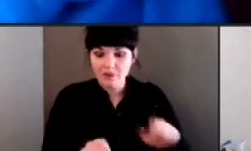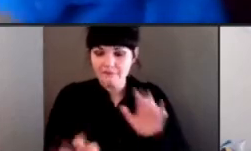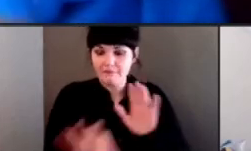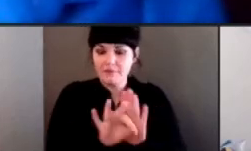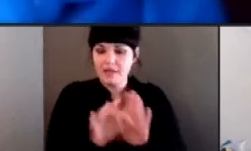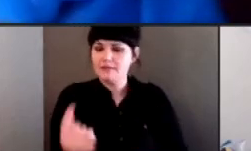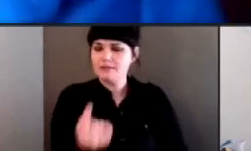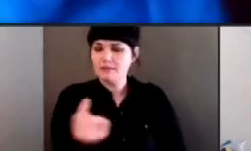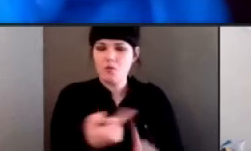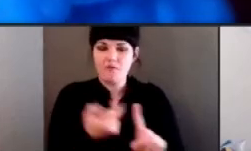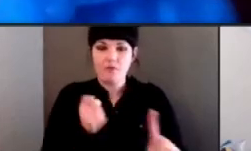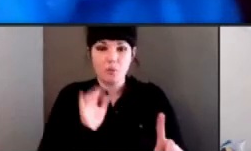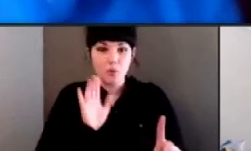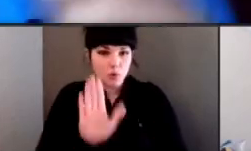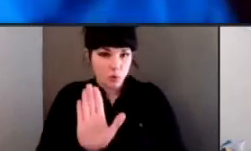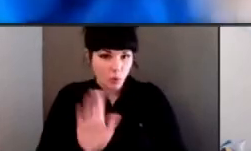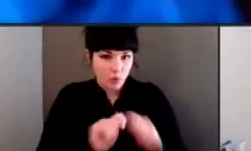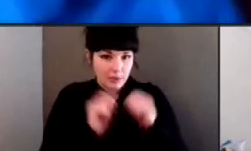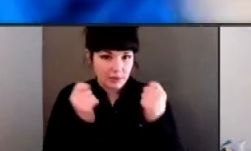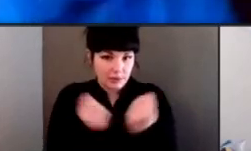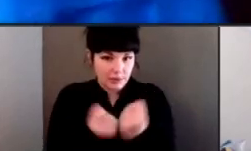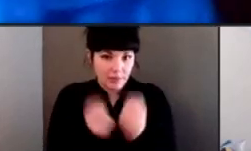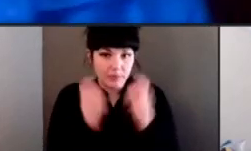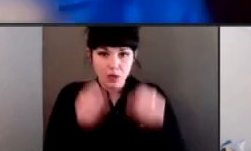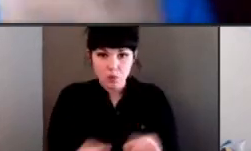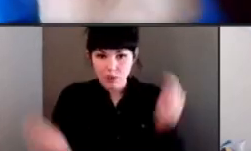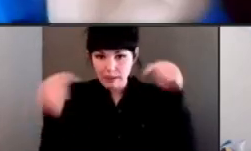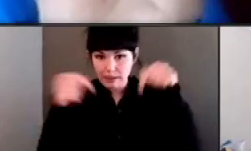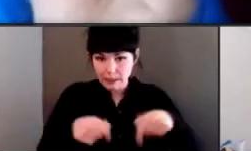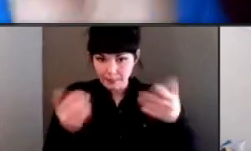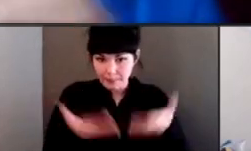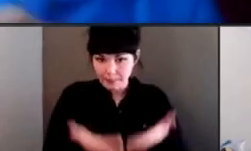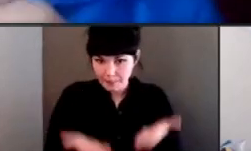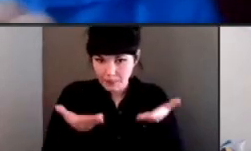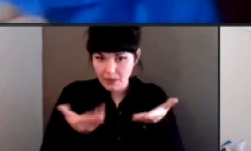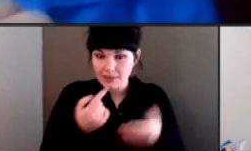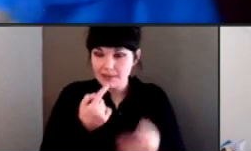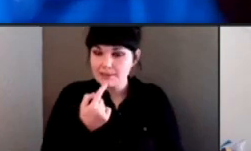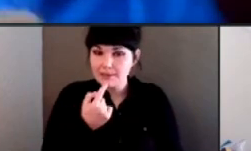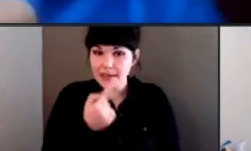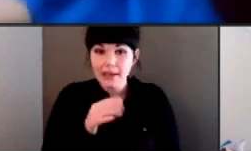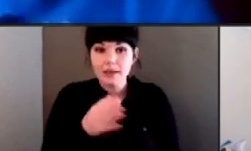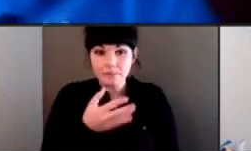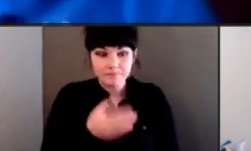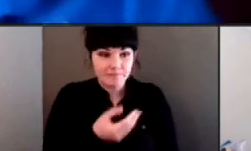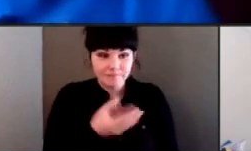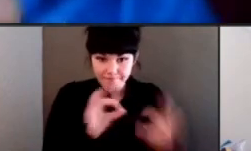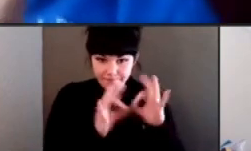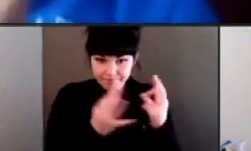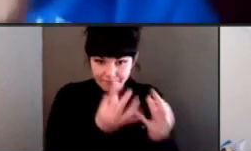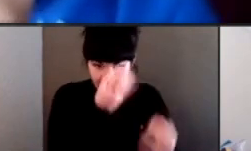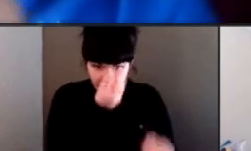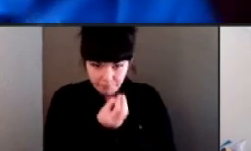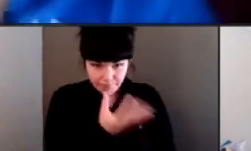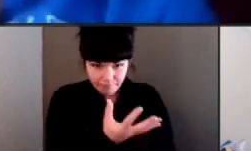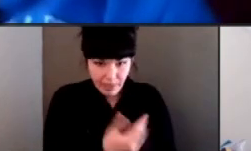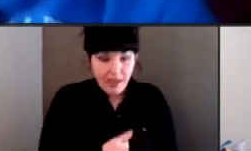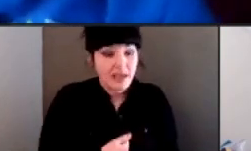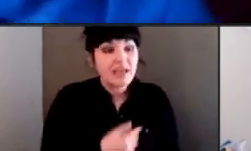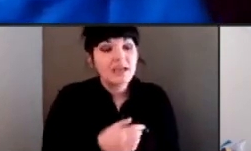really specifically say, mom, dad, grandmother, here are some things that you can look out for, and here are